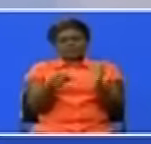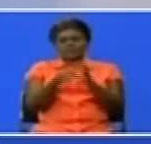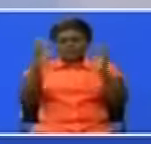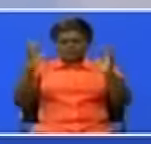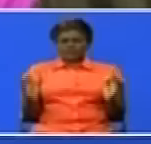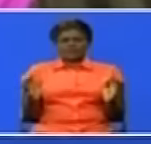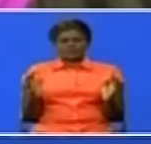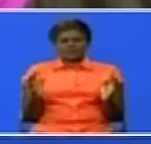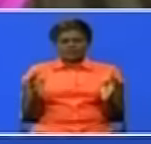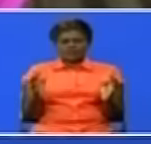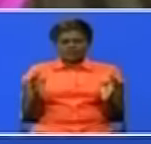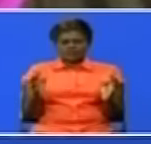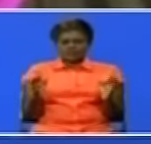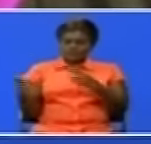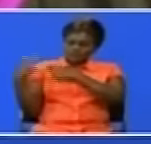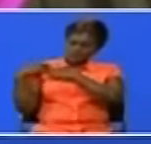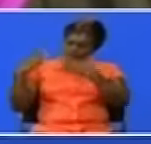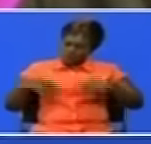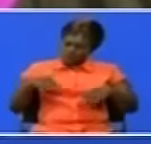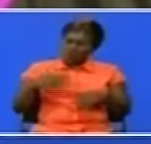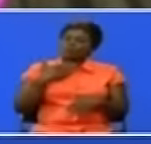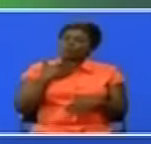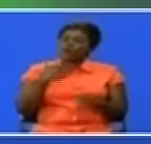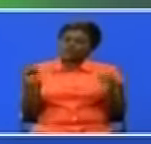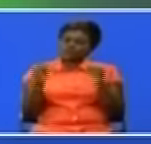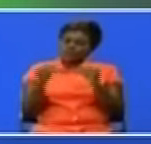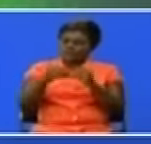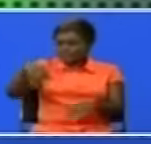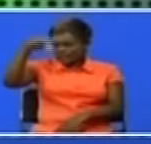worries the media. Washikadau hata hivyo wanapanga mkutano na upande wa